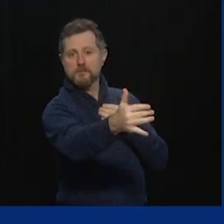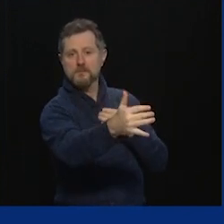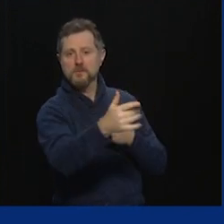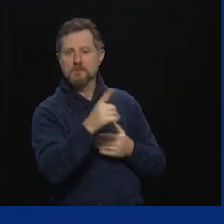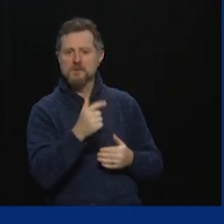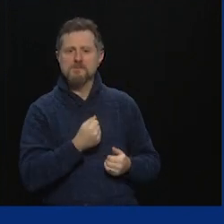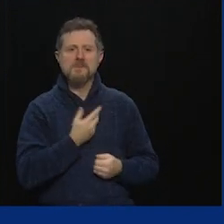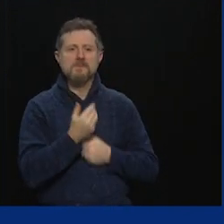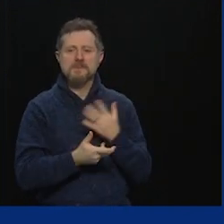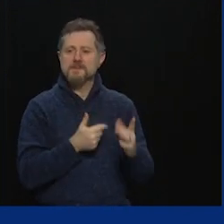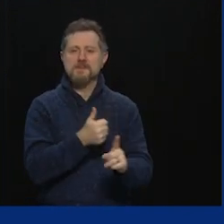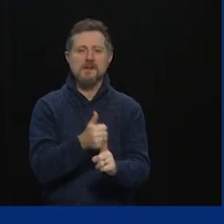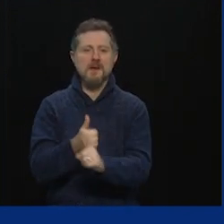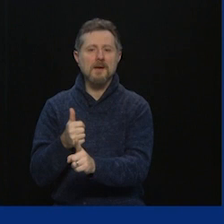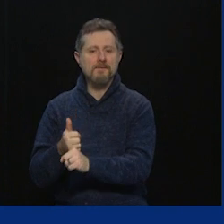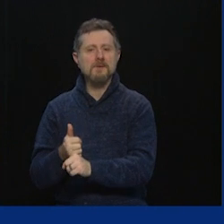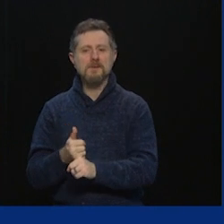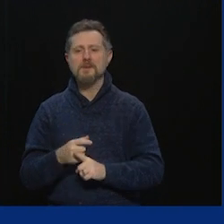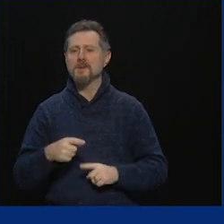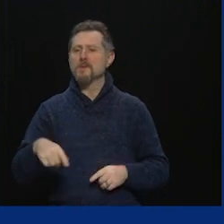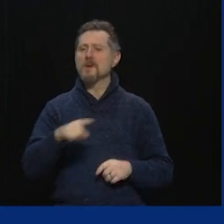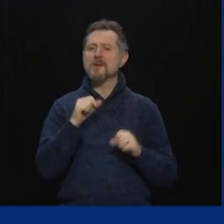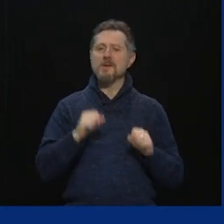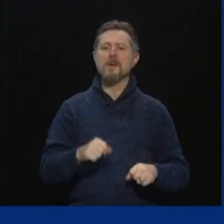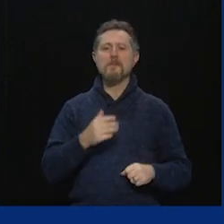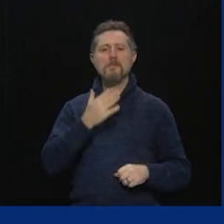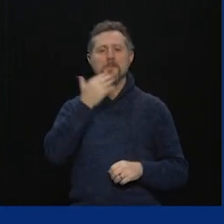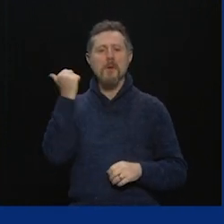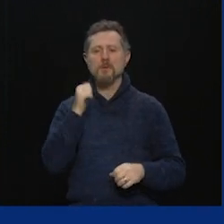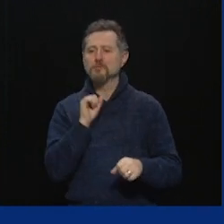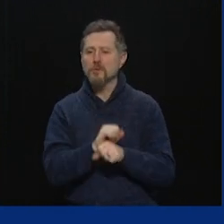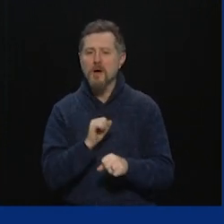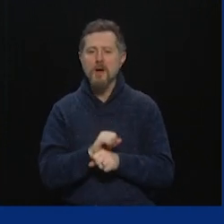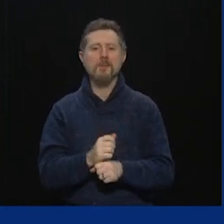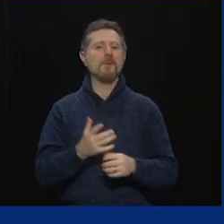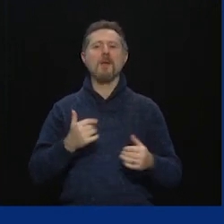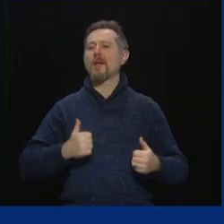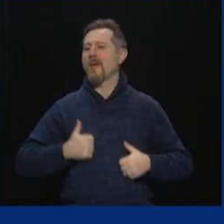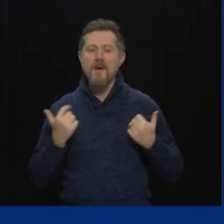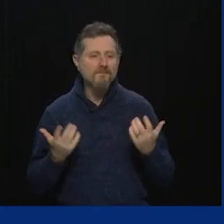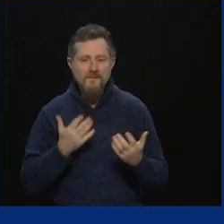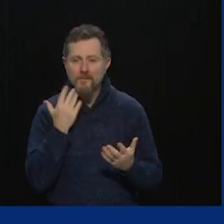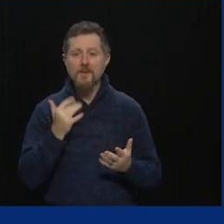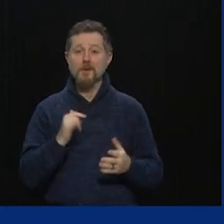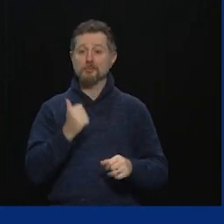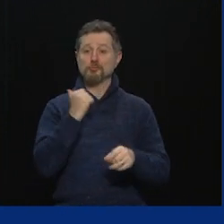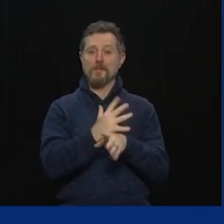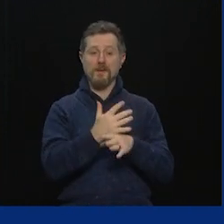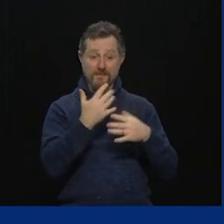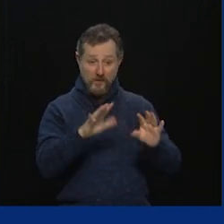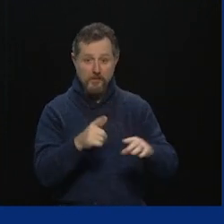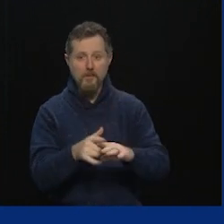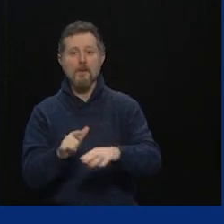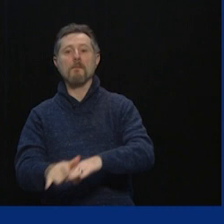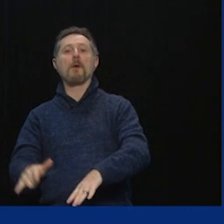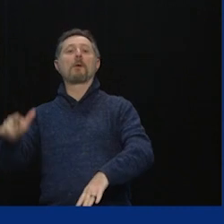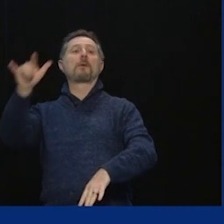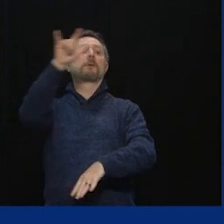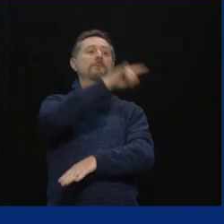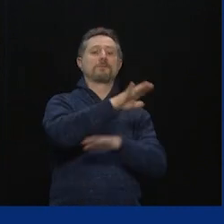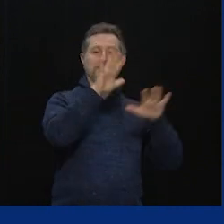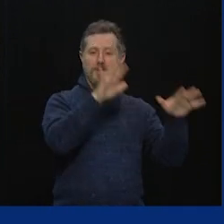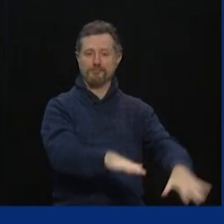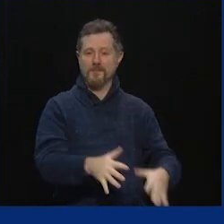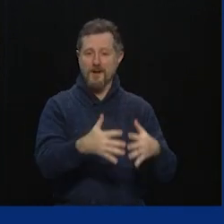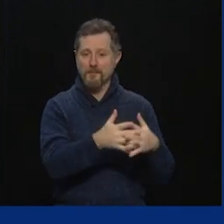can be themselves, they can have a better living. And then from Germany, I was evacuated to the States. And the night that I got to the States,